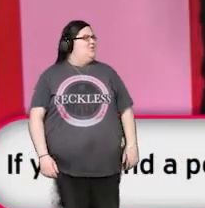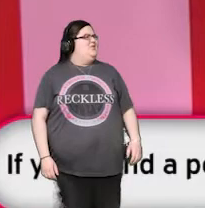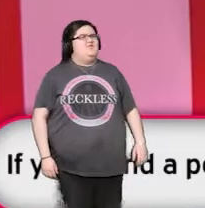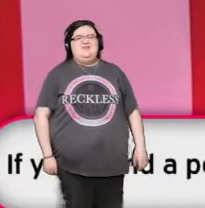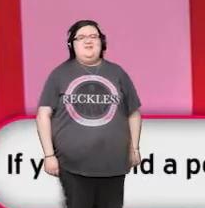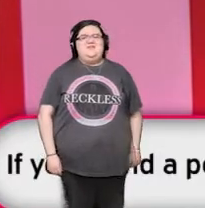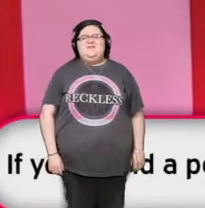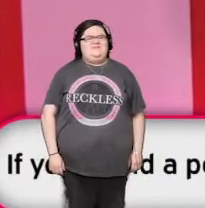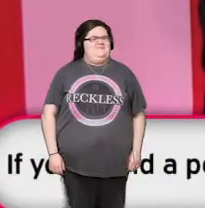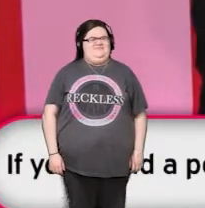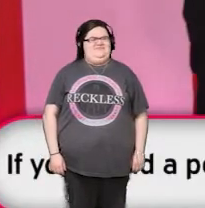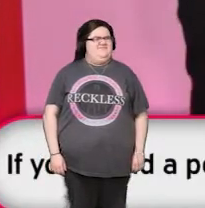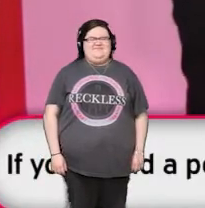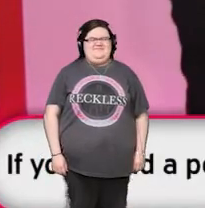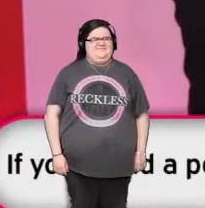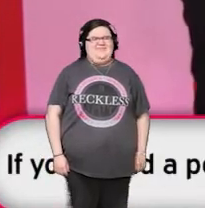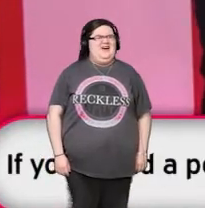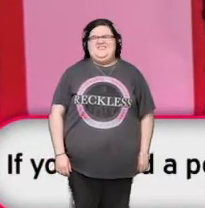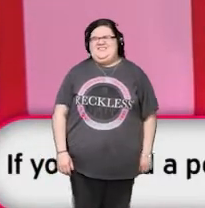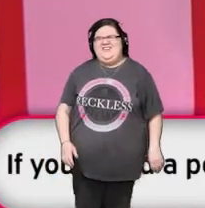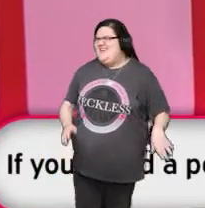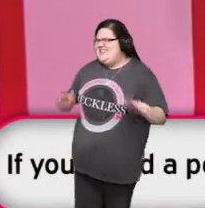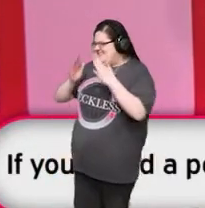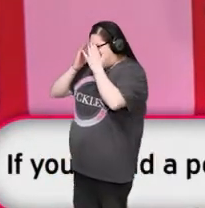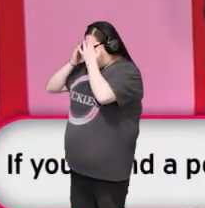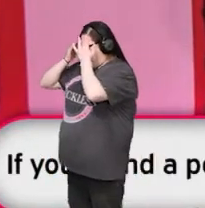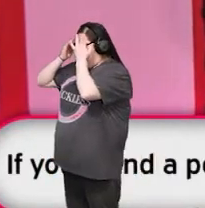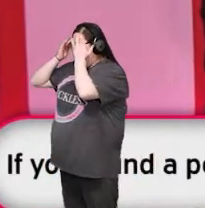No. If I'm seeing you guys.